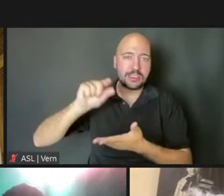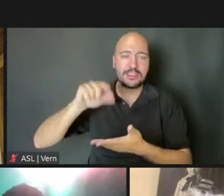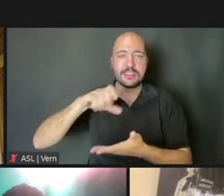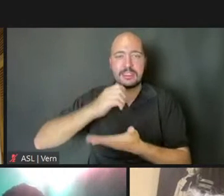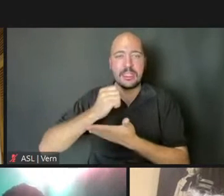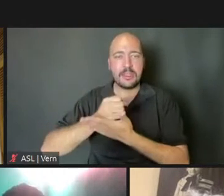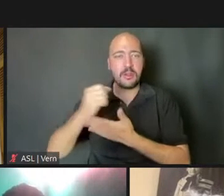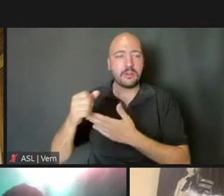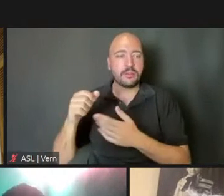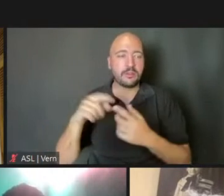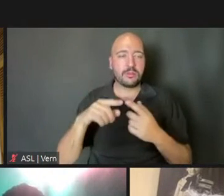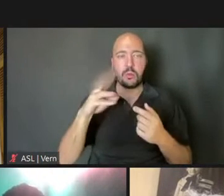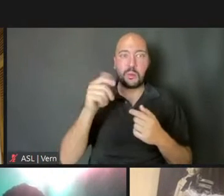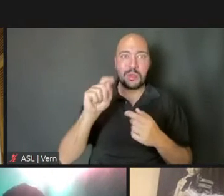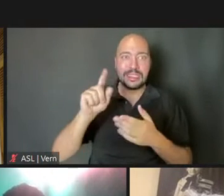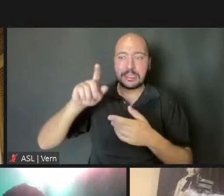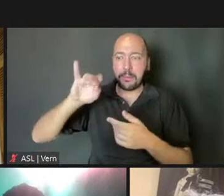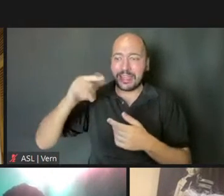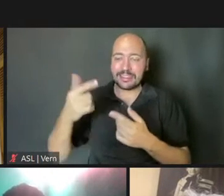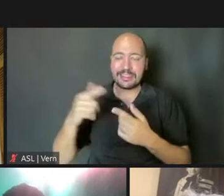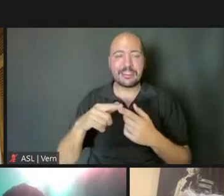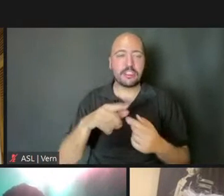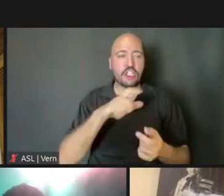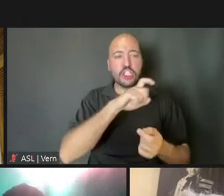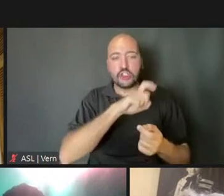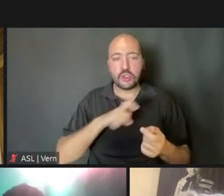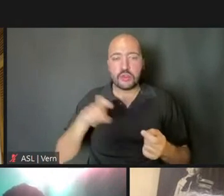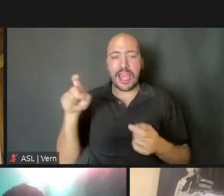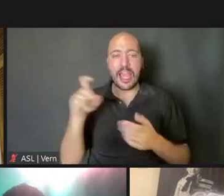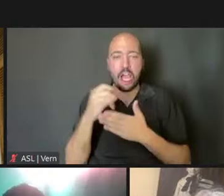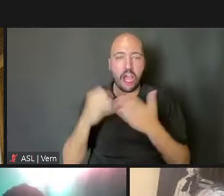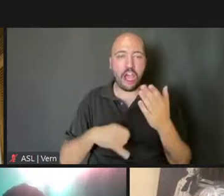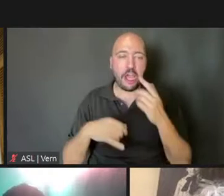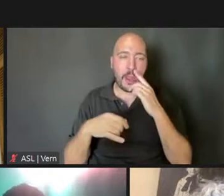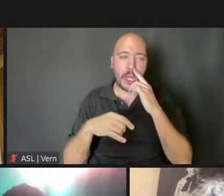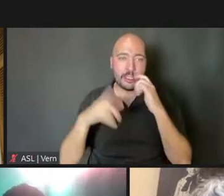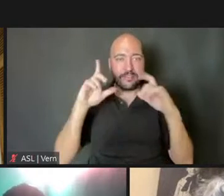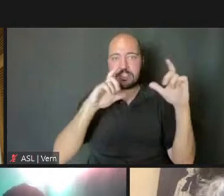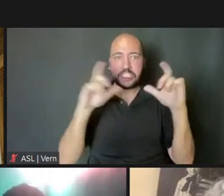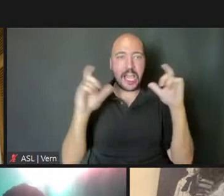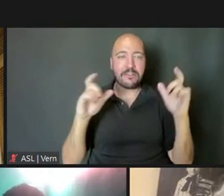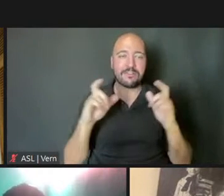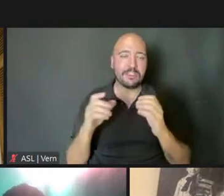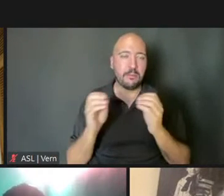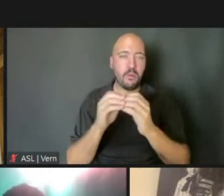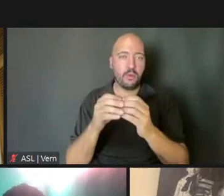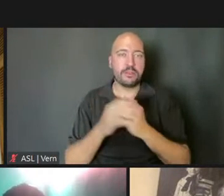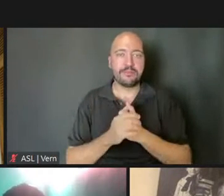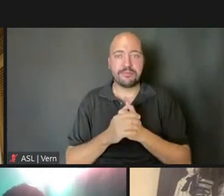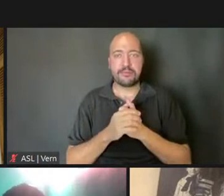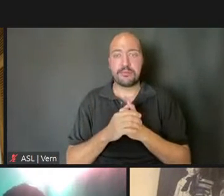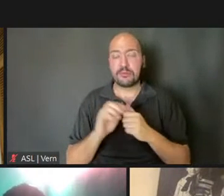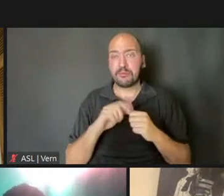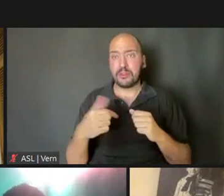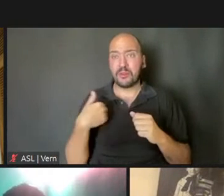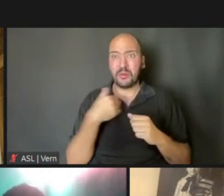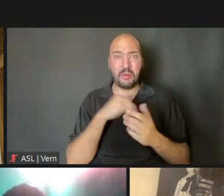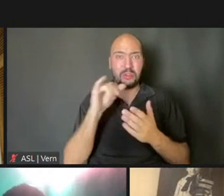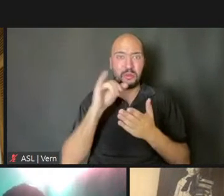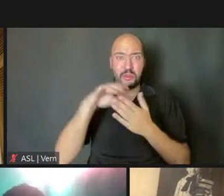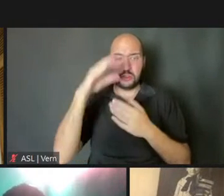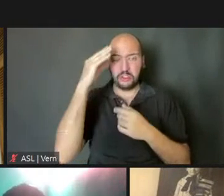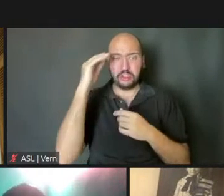pasting, drag art, photography, and more. But we also learn